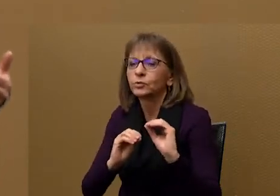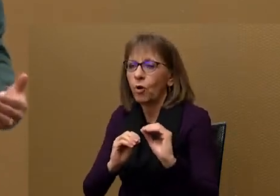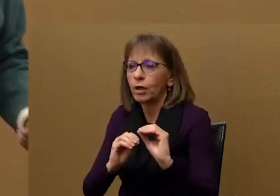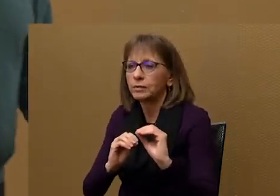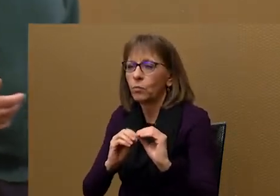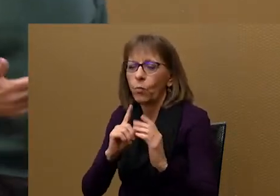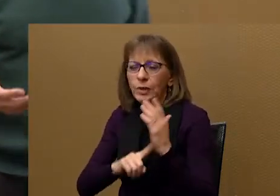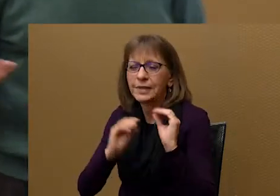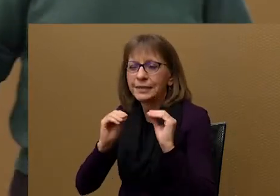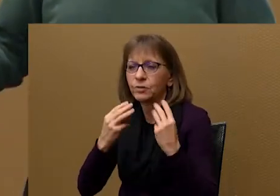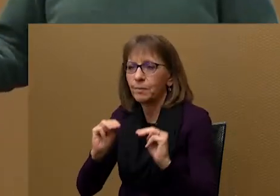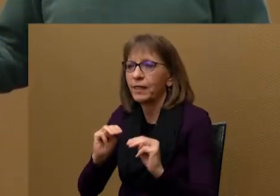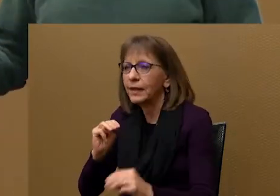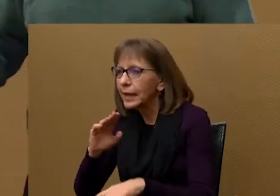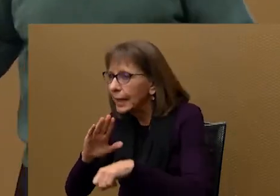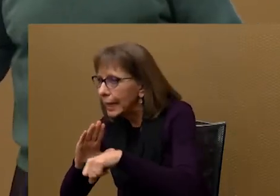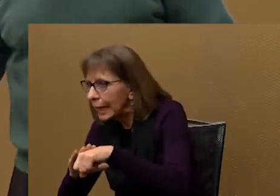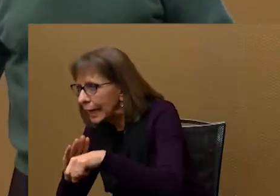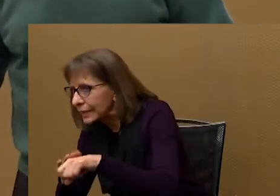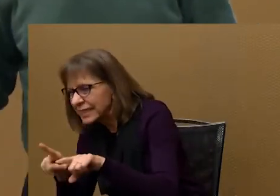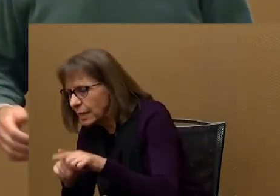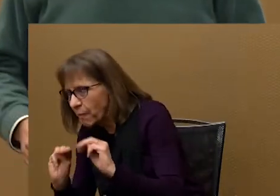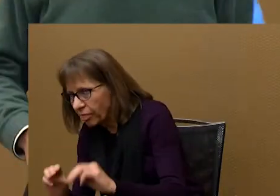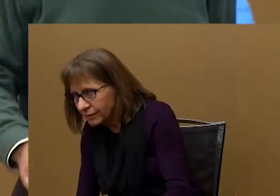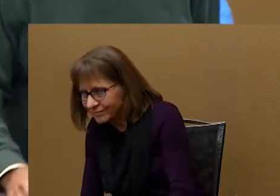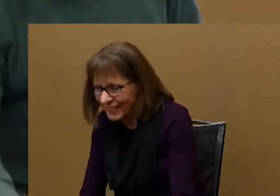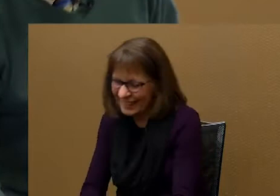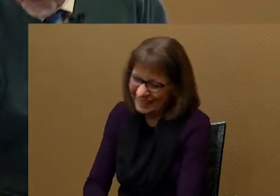method? Hint, it's the same method.